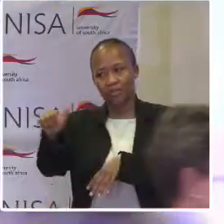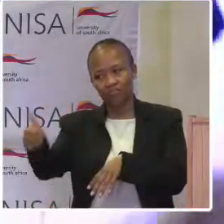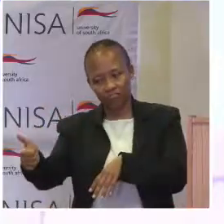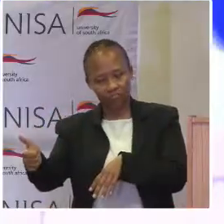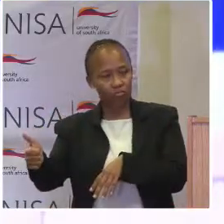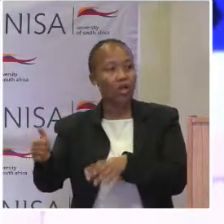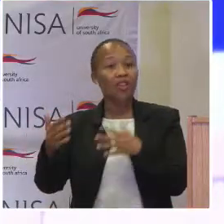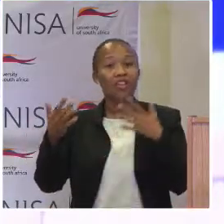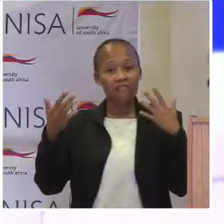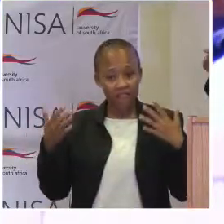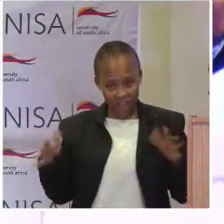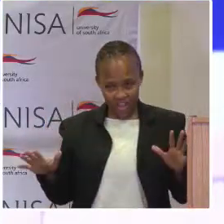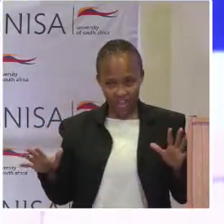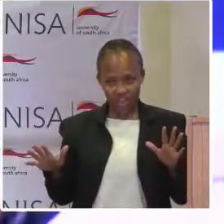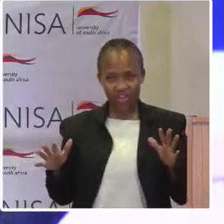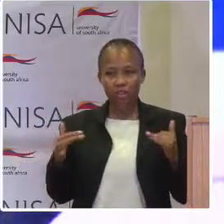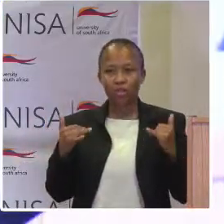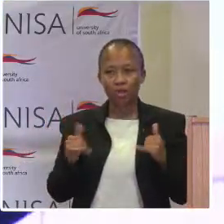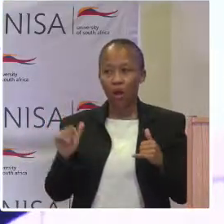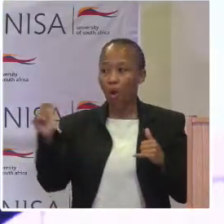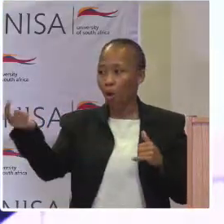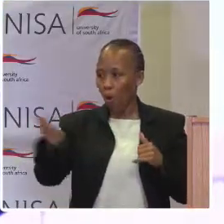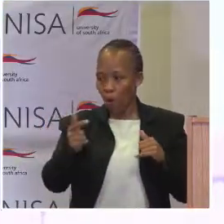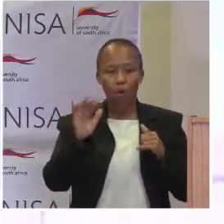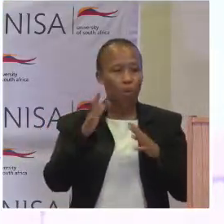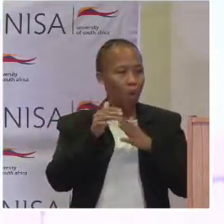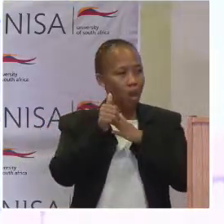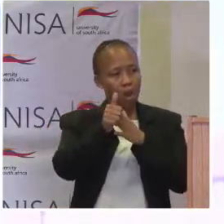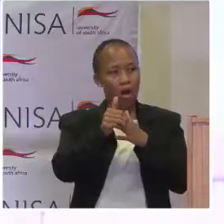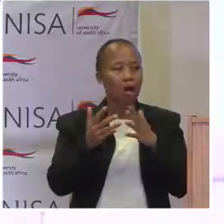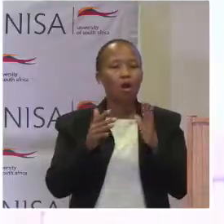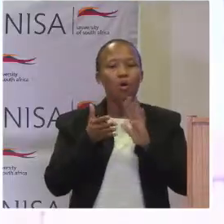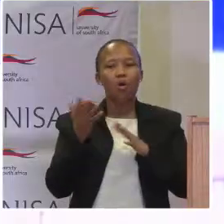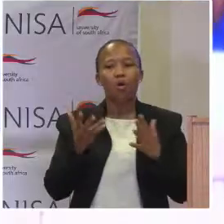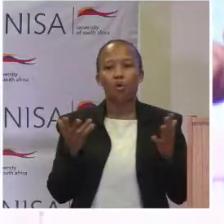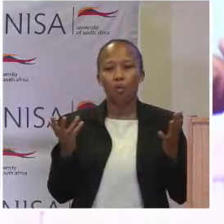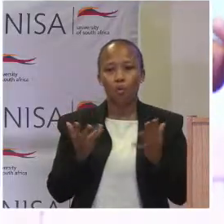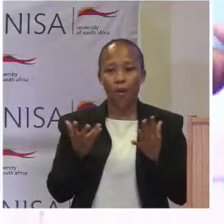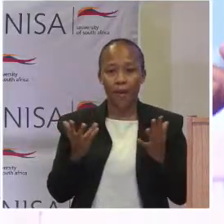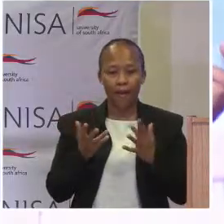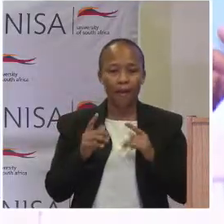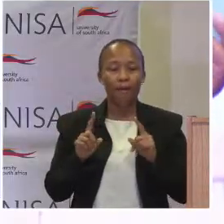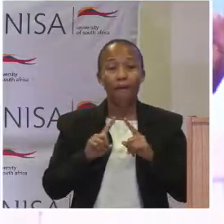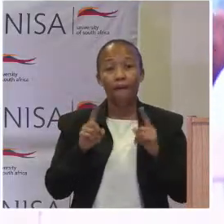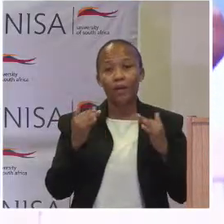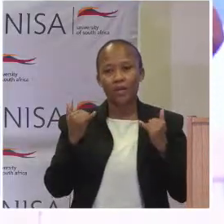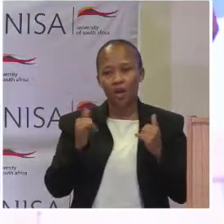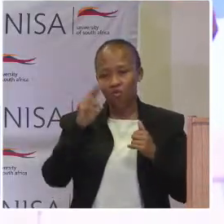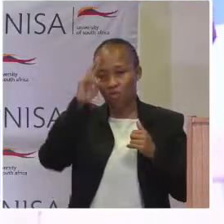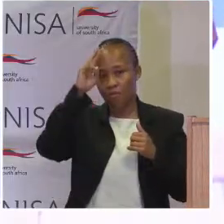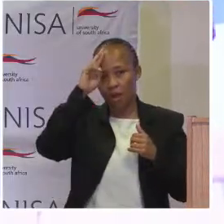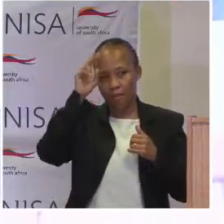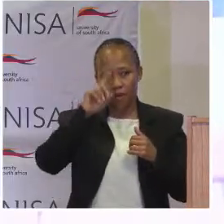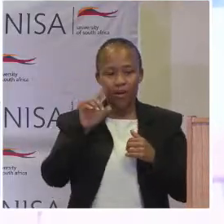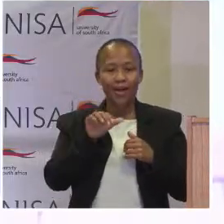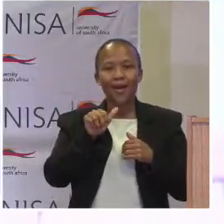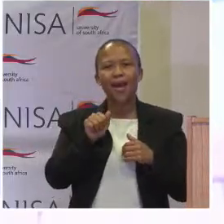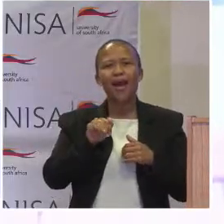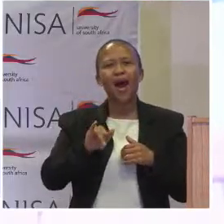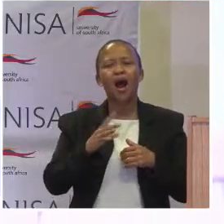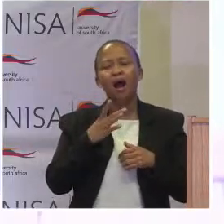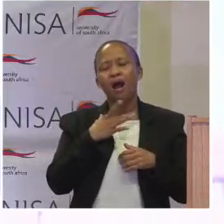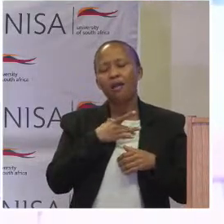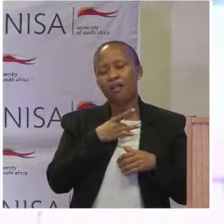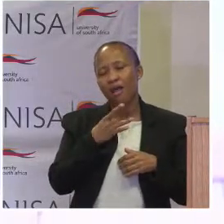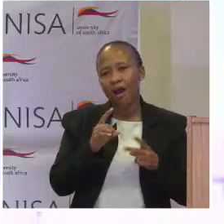the ushers will take all of us to different directions. But let us remember that because we love AI, we